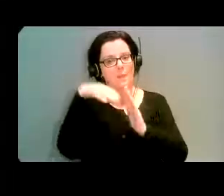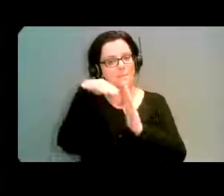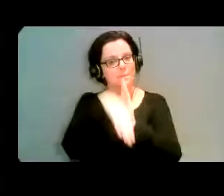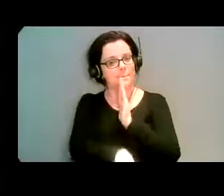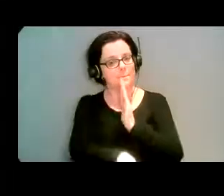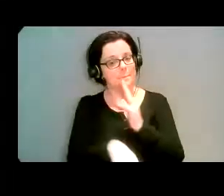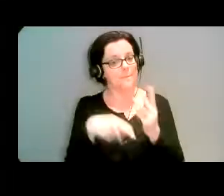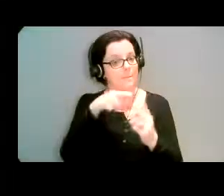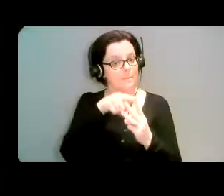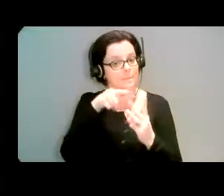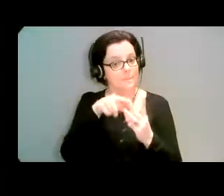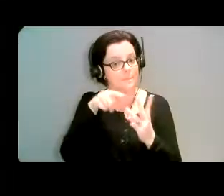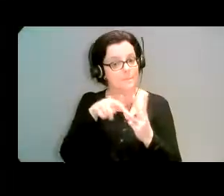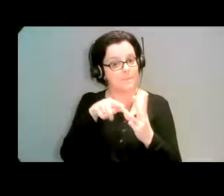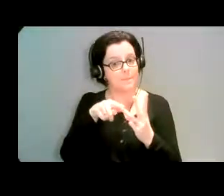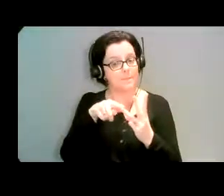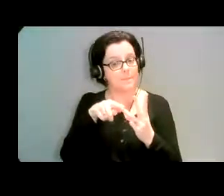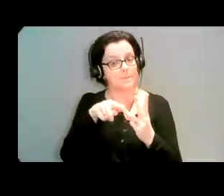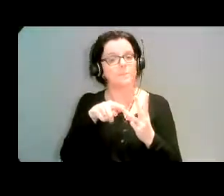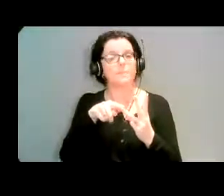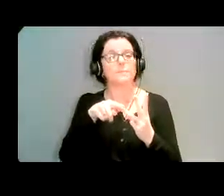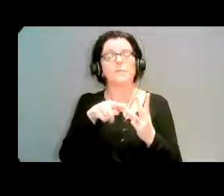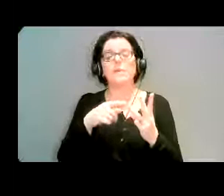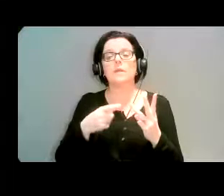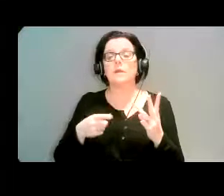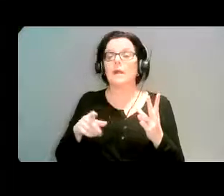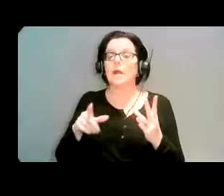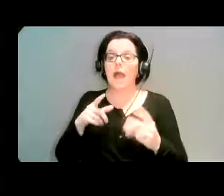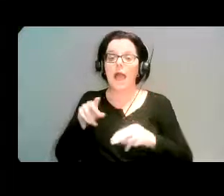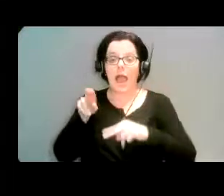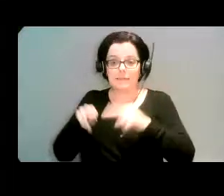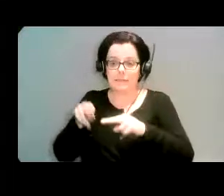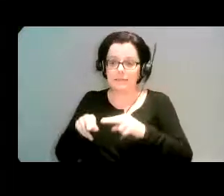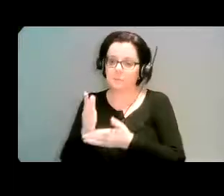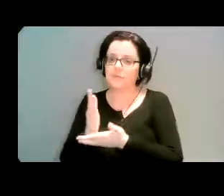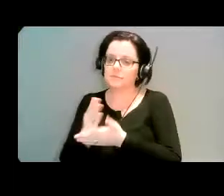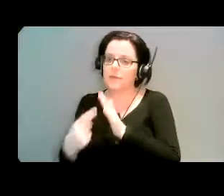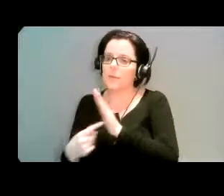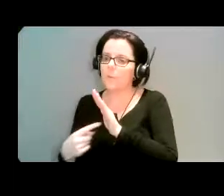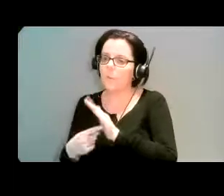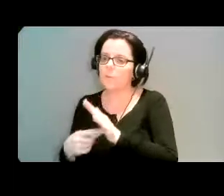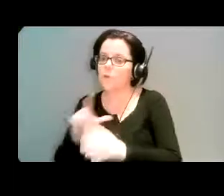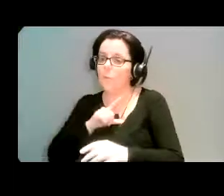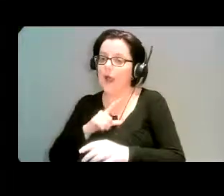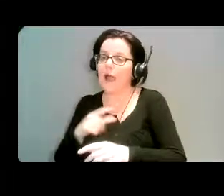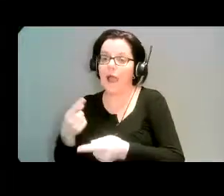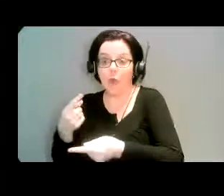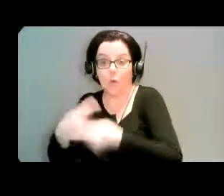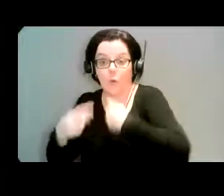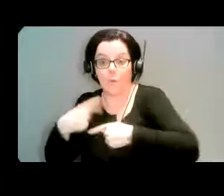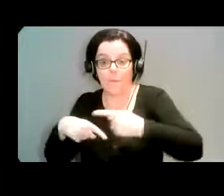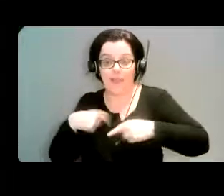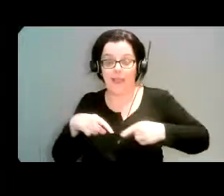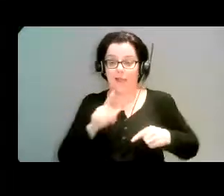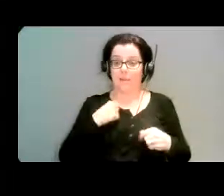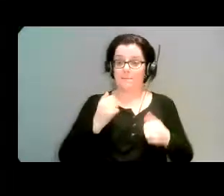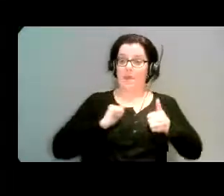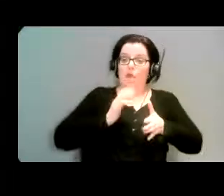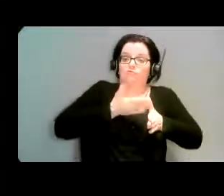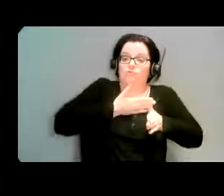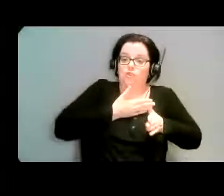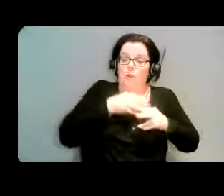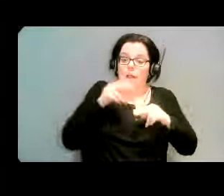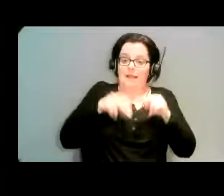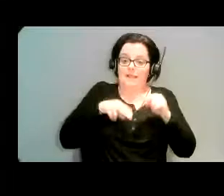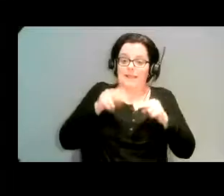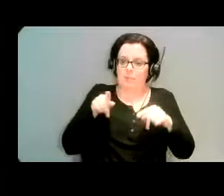the beginning that assessment is really important. So you can always go back to it and say, these were my needs, these were my outcomes. What